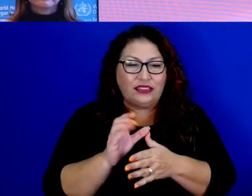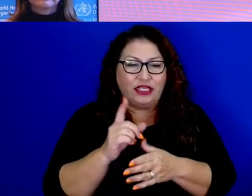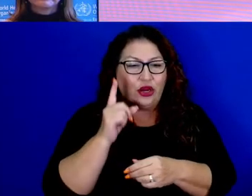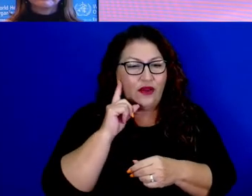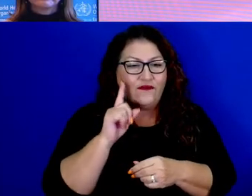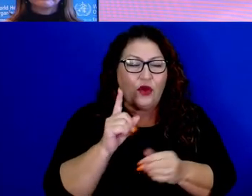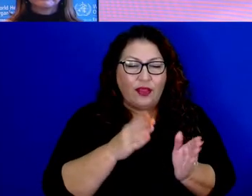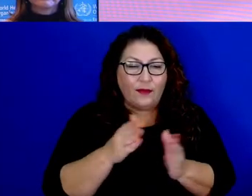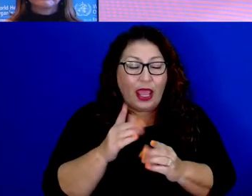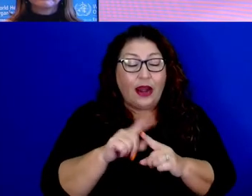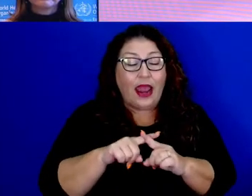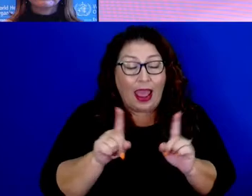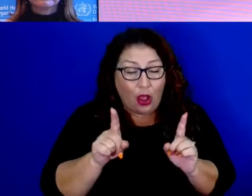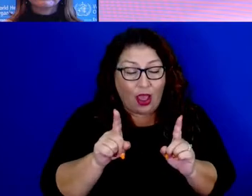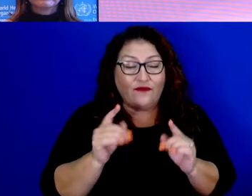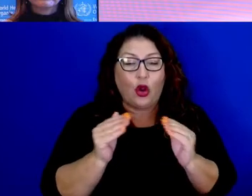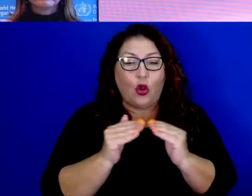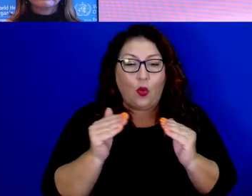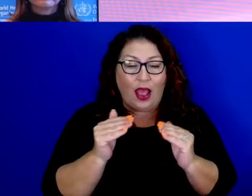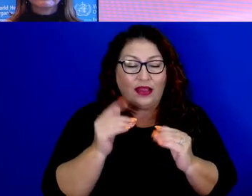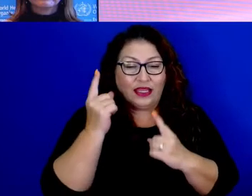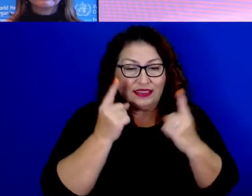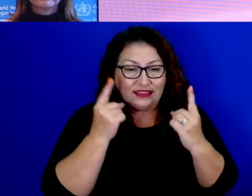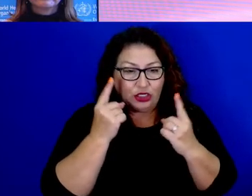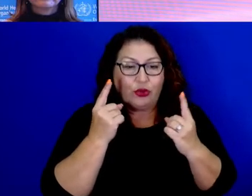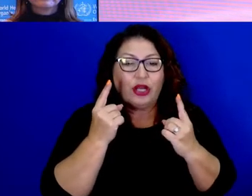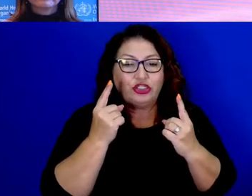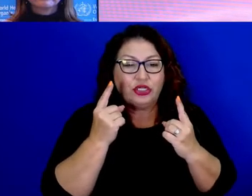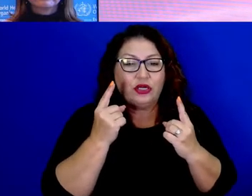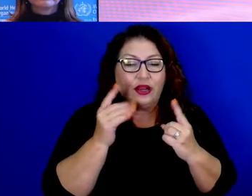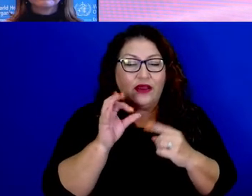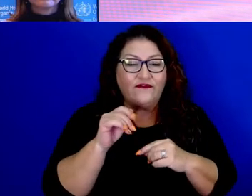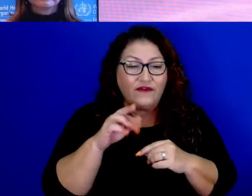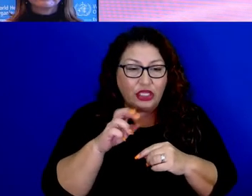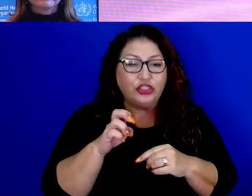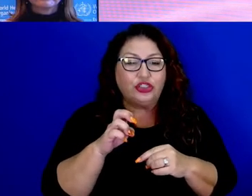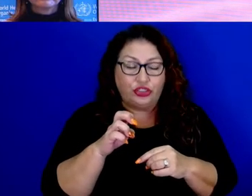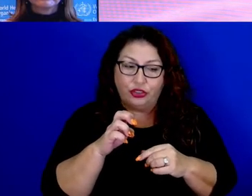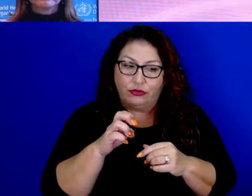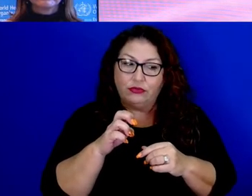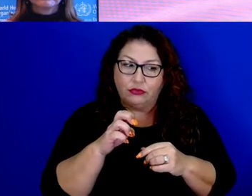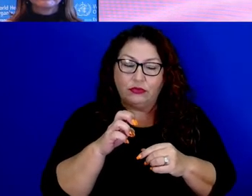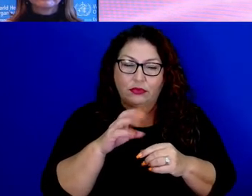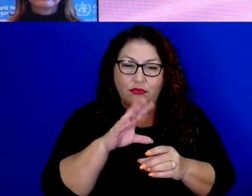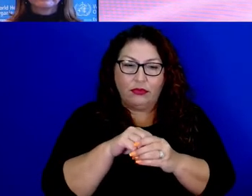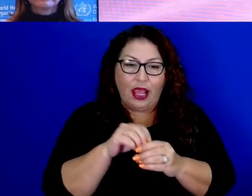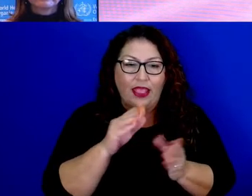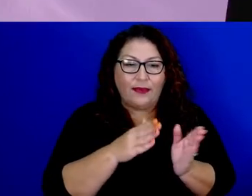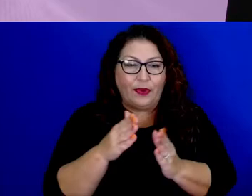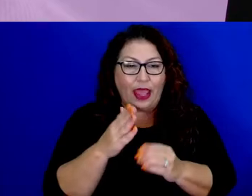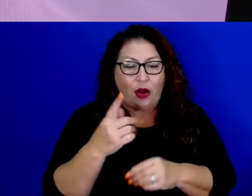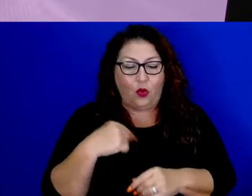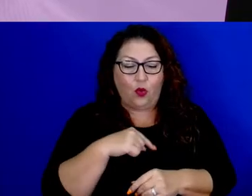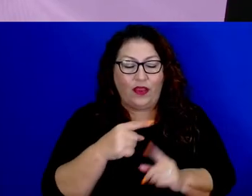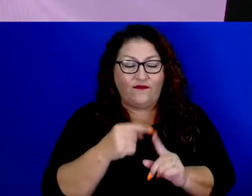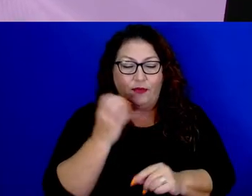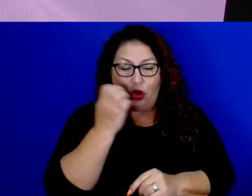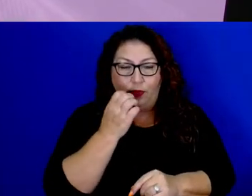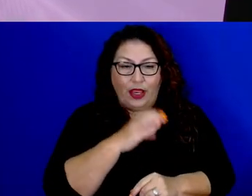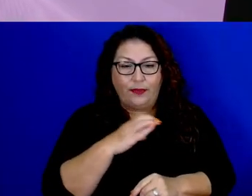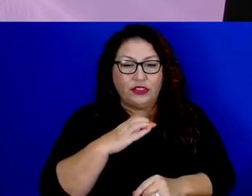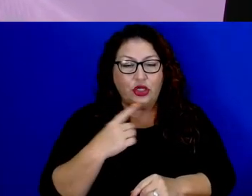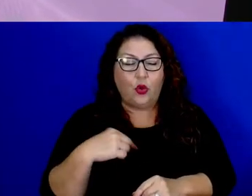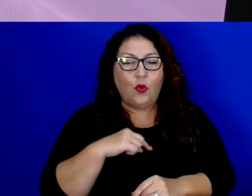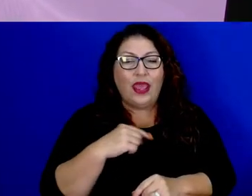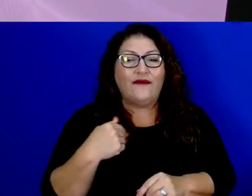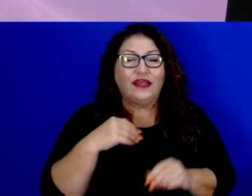equality considerations feature prominently in the plan, because we from the European Commission, we have consistently encouraged